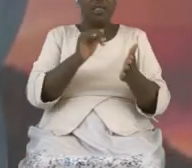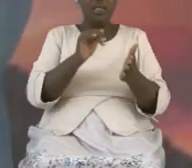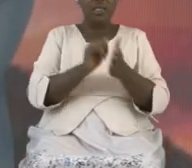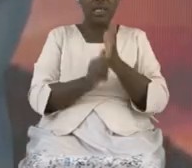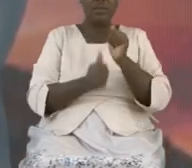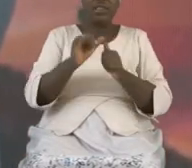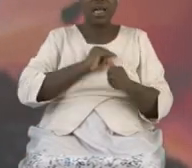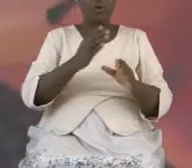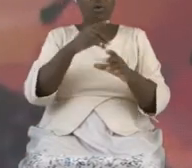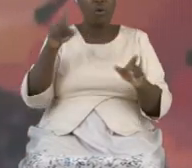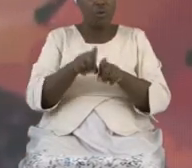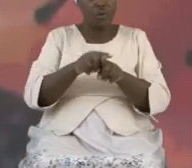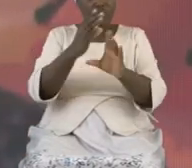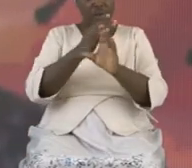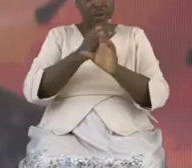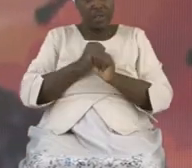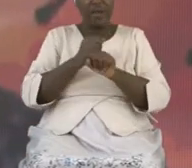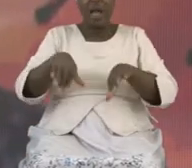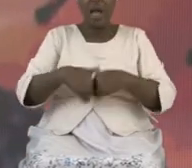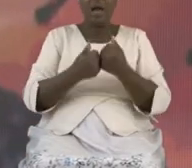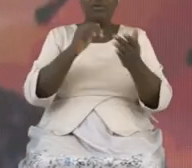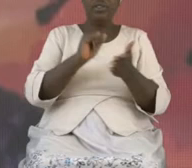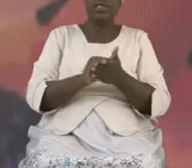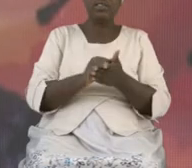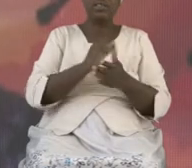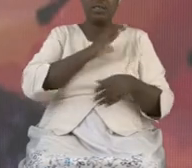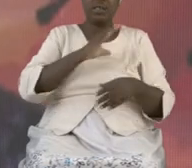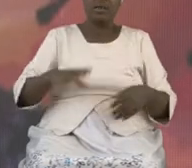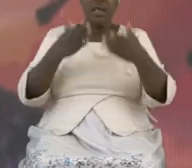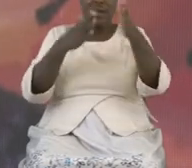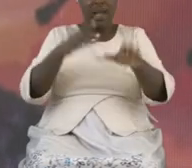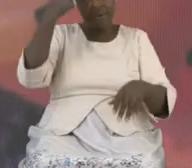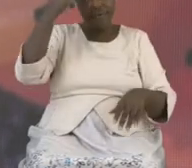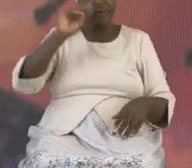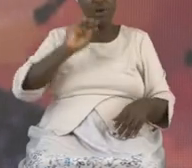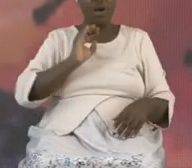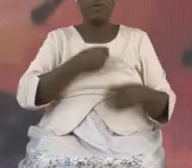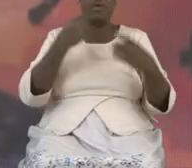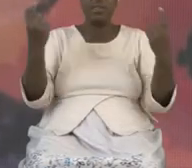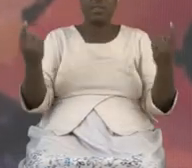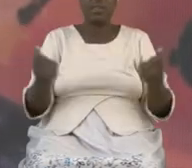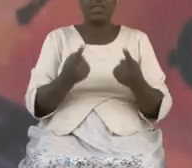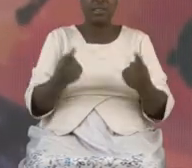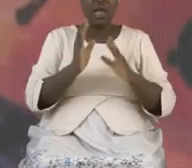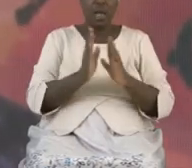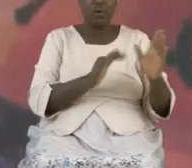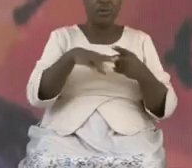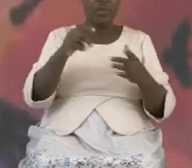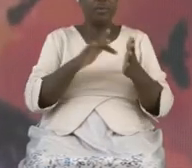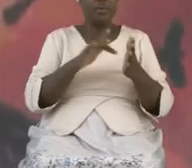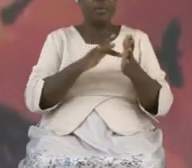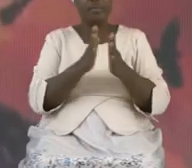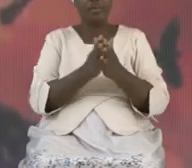that Christ died for our sins according to the scriptures. That's what he